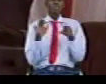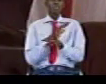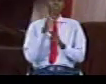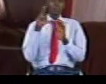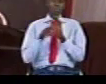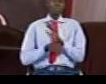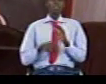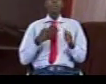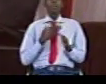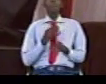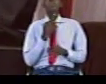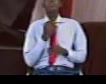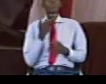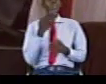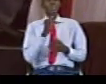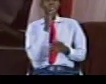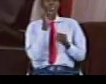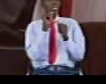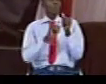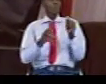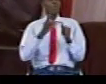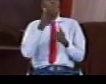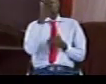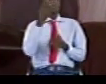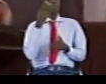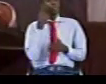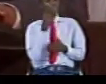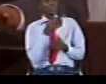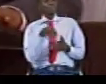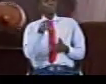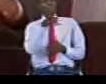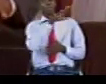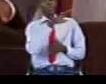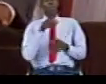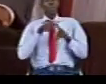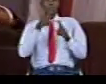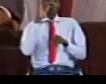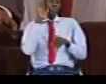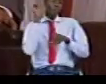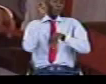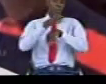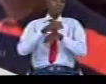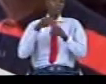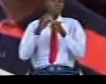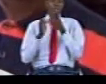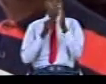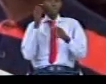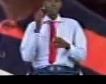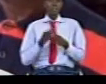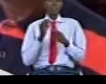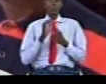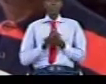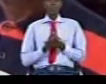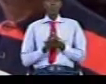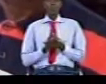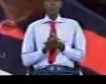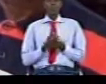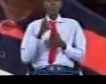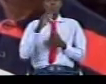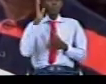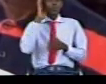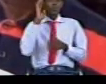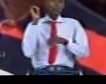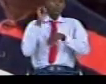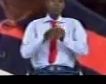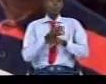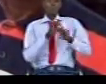It's all over there in the world. You'll see them. But you will overcome in Jesus' name. You overcome